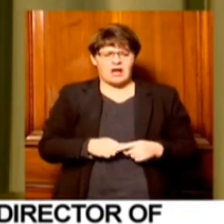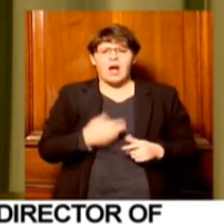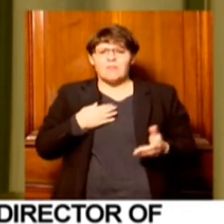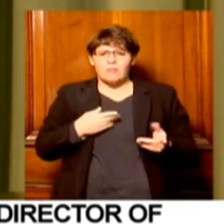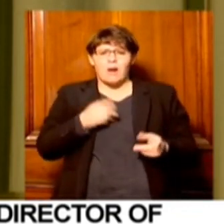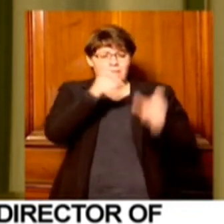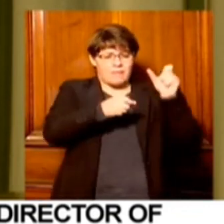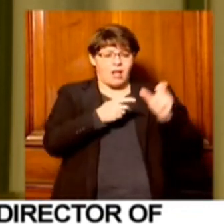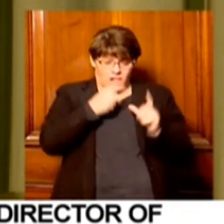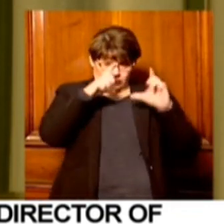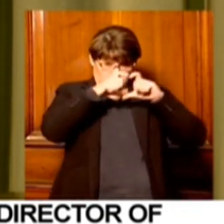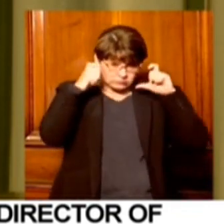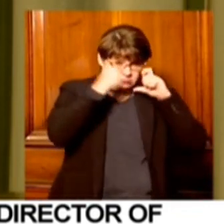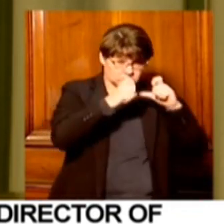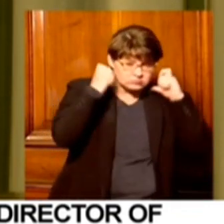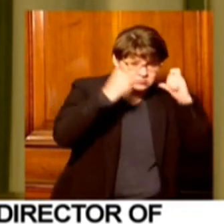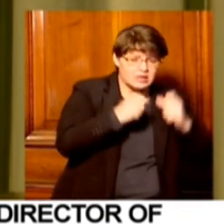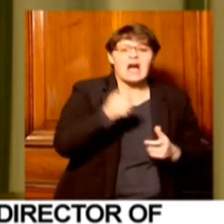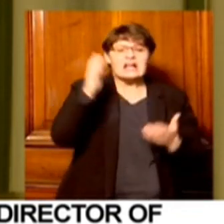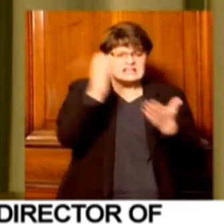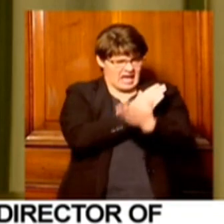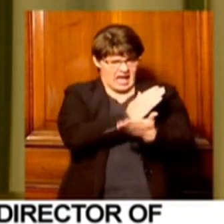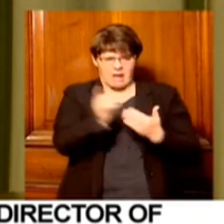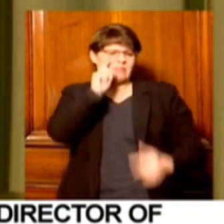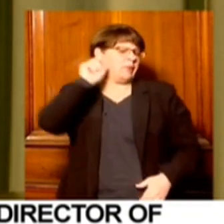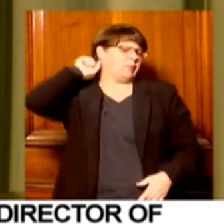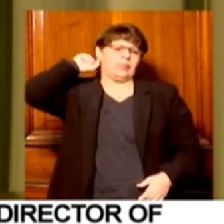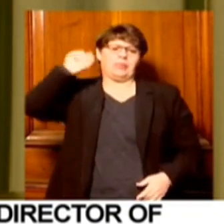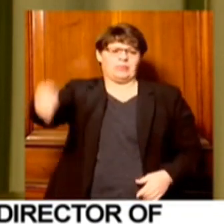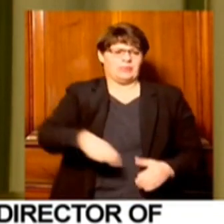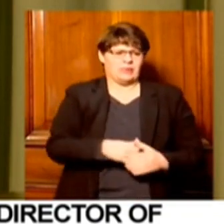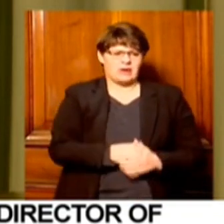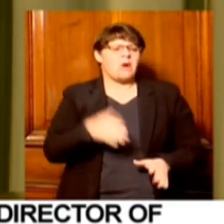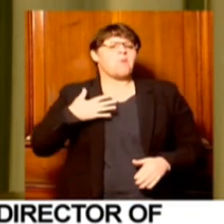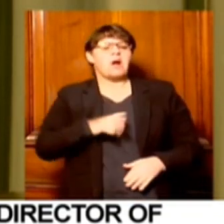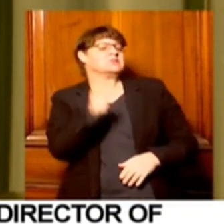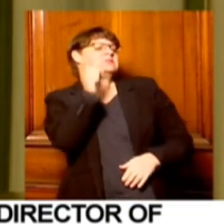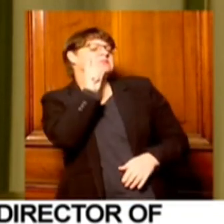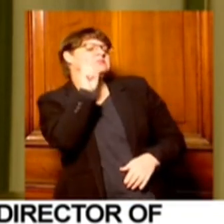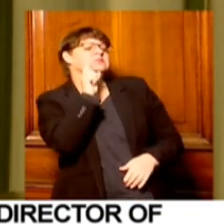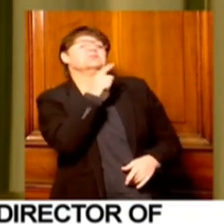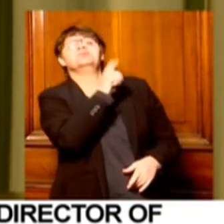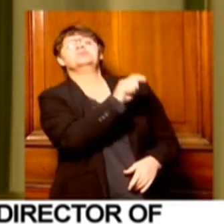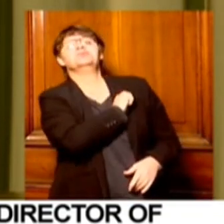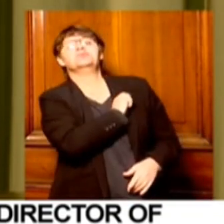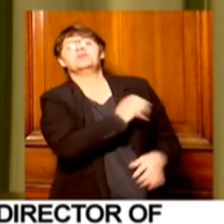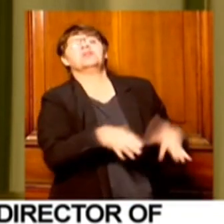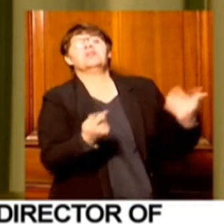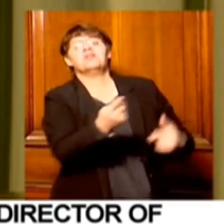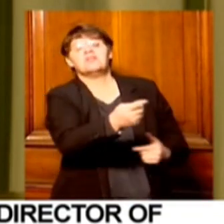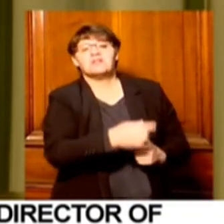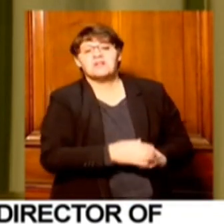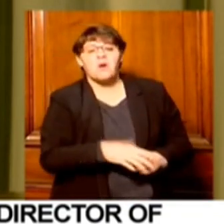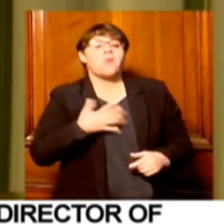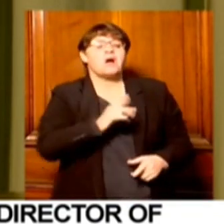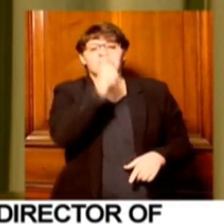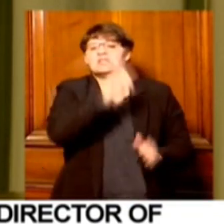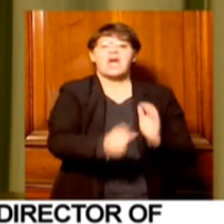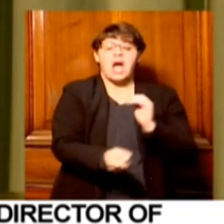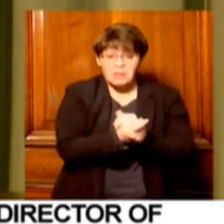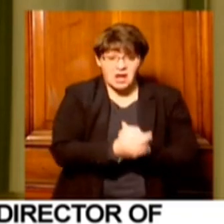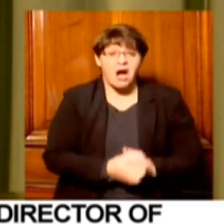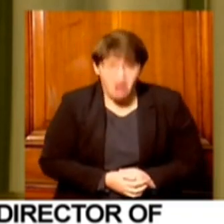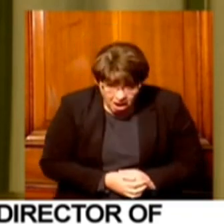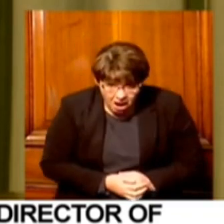this direction, kamakhola ngokubona. They want to see things happening before they